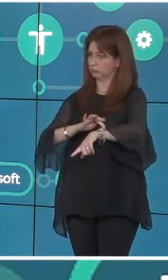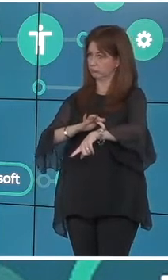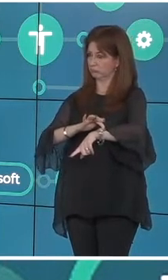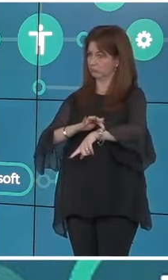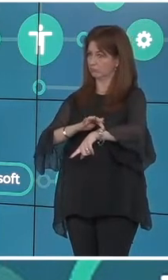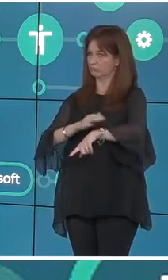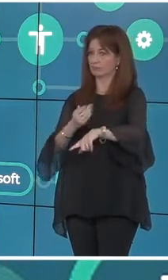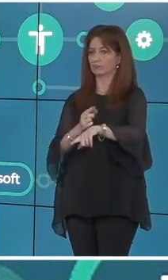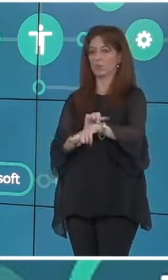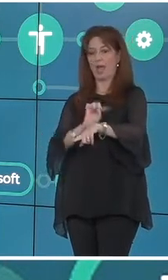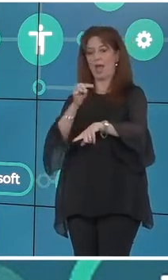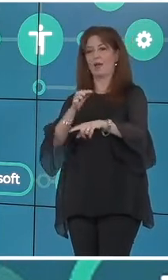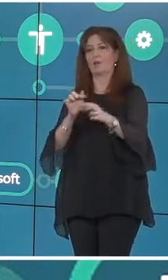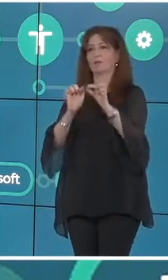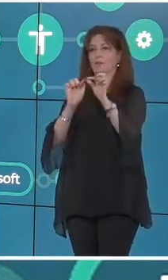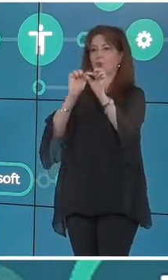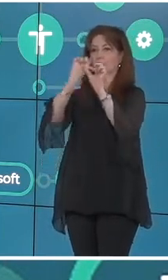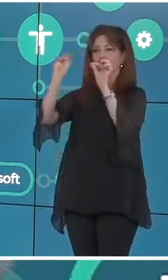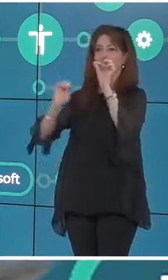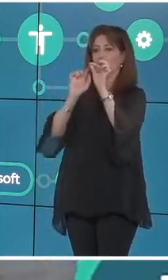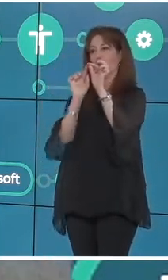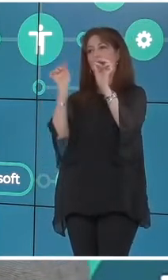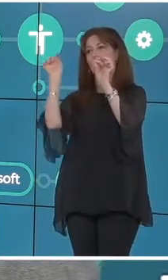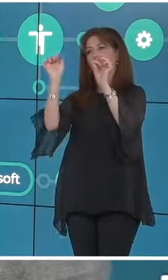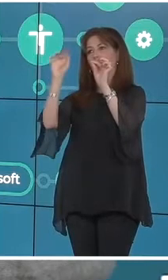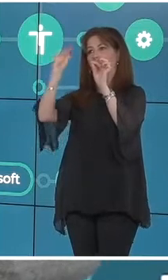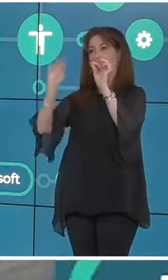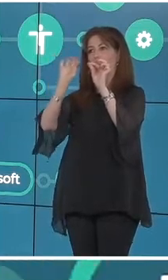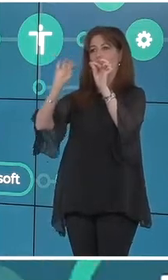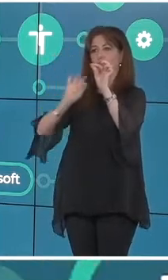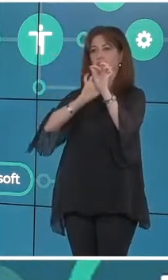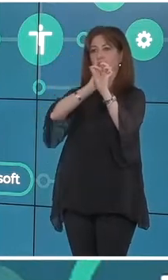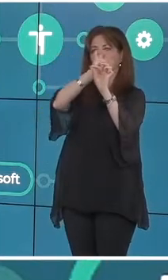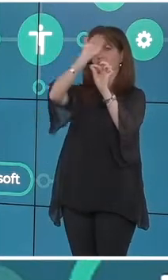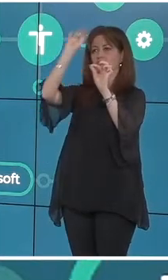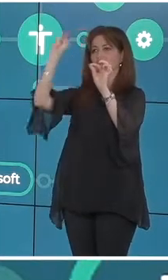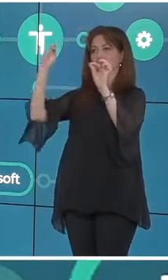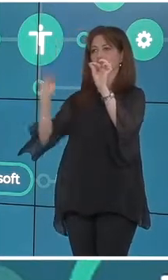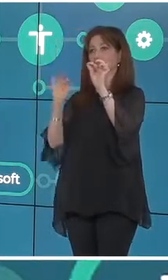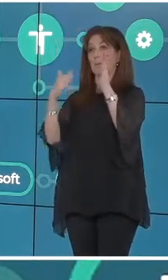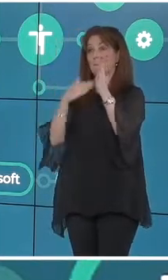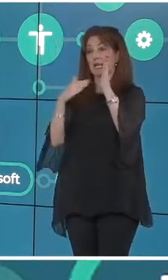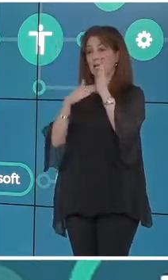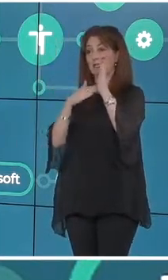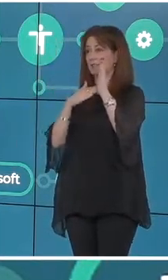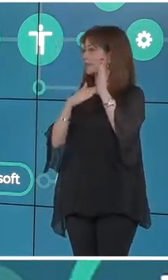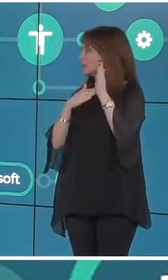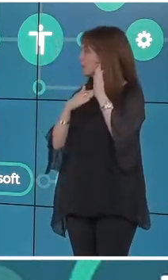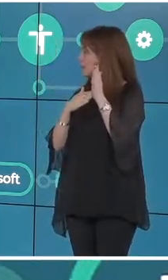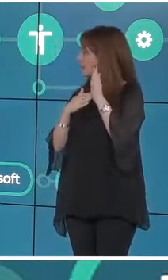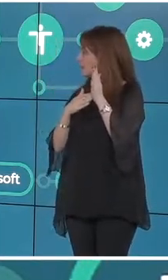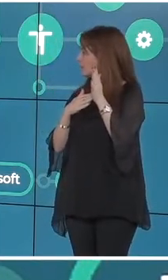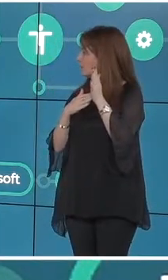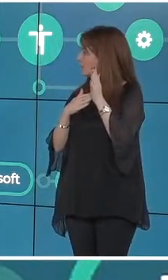the outside? Hey, yeah. On the outside, got model on the title. That's